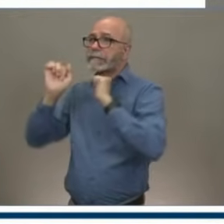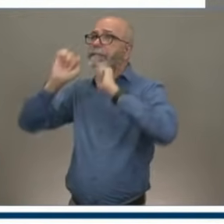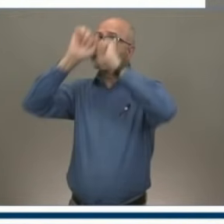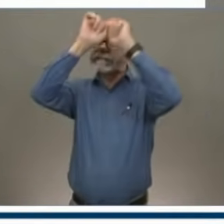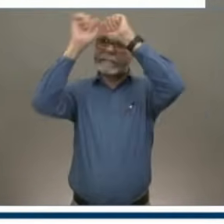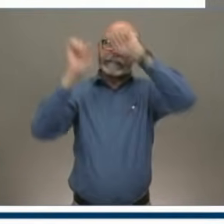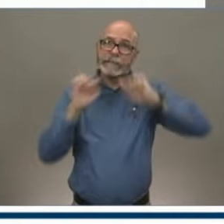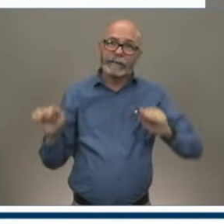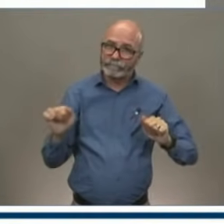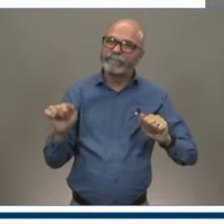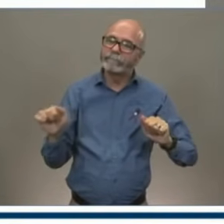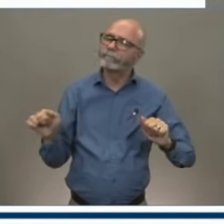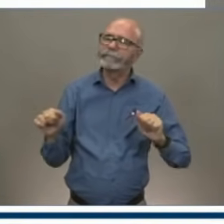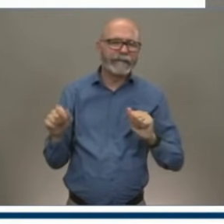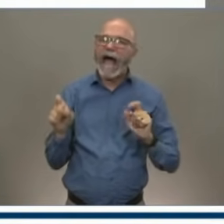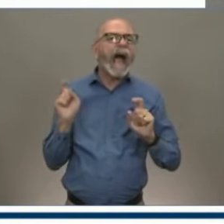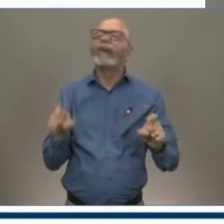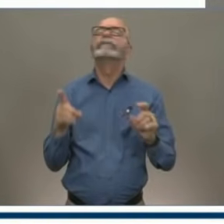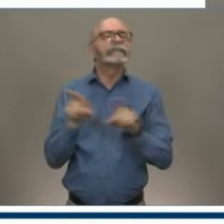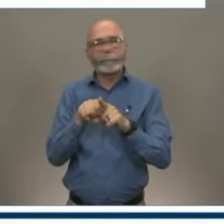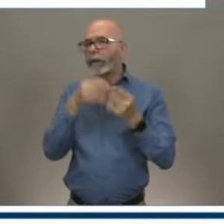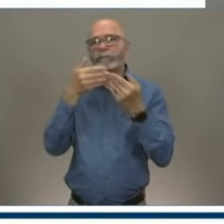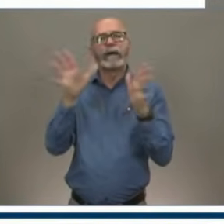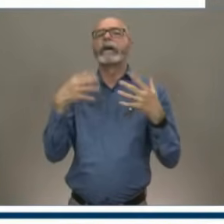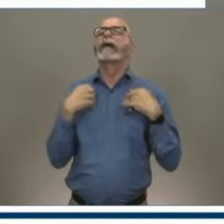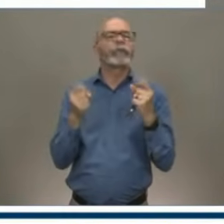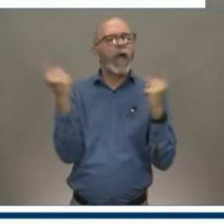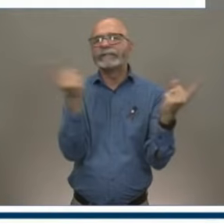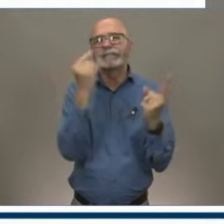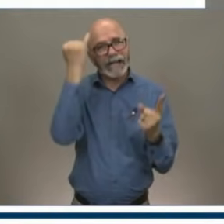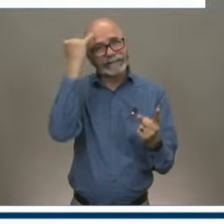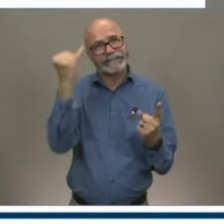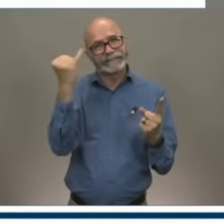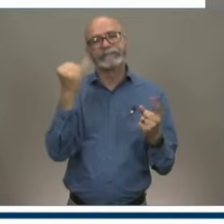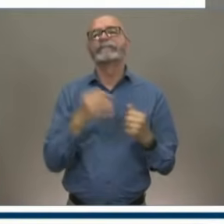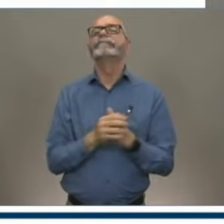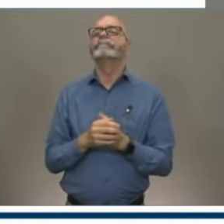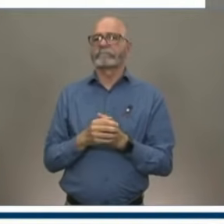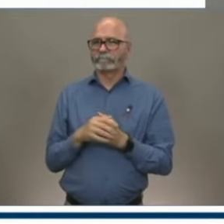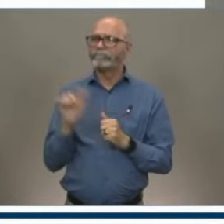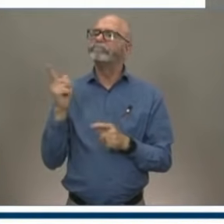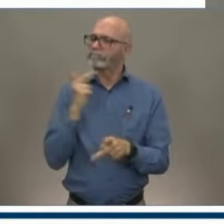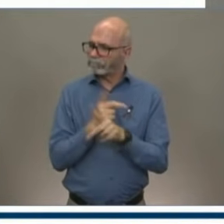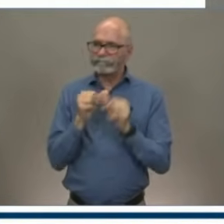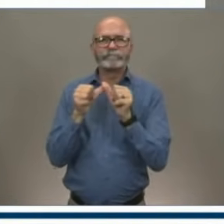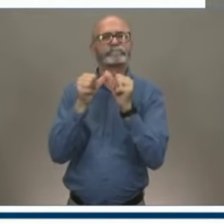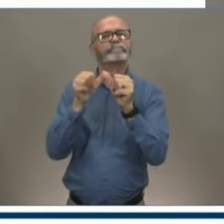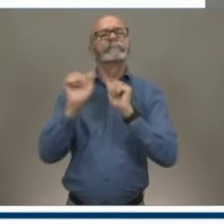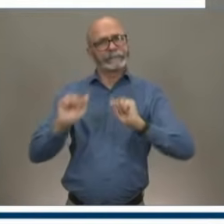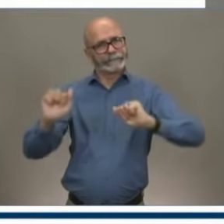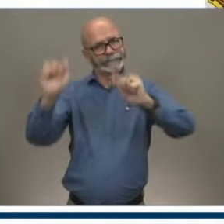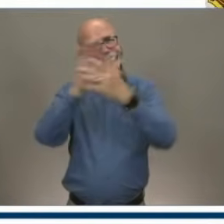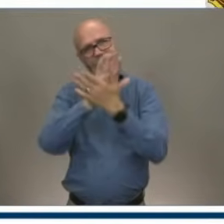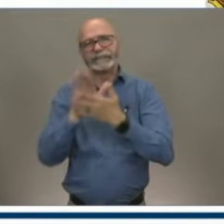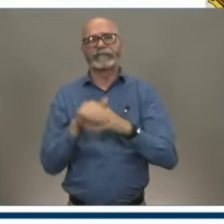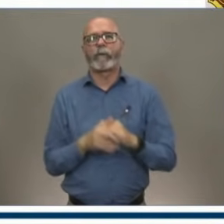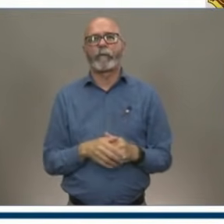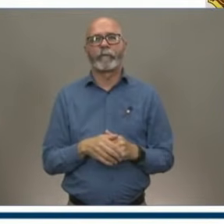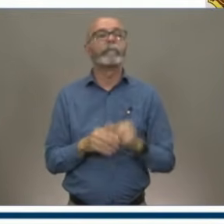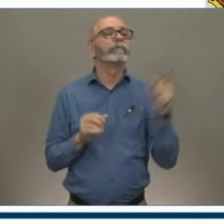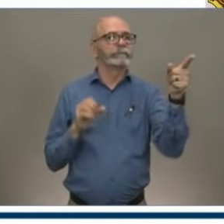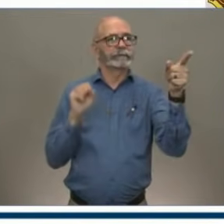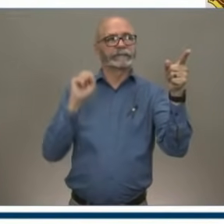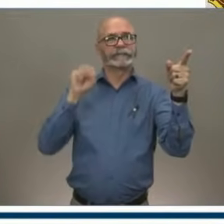using that same standard once again to make sure that things have been done properly before the school is reopened. As I did in the opening, I want to give a shout